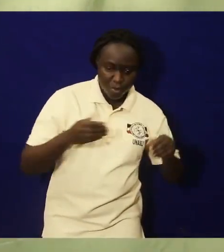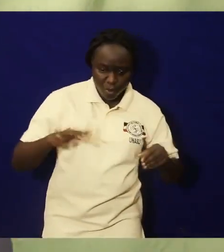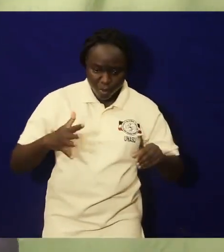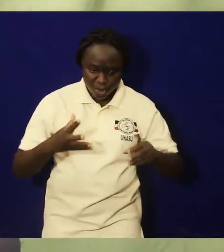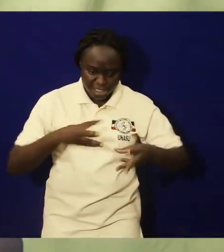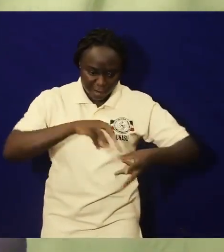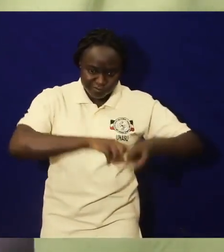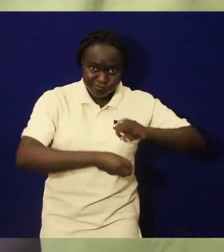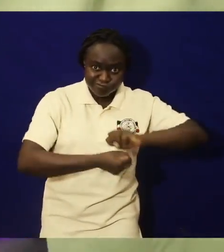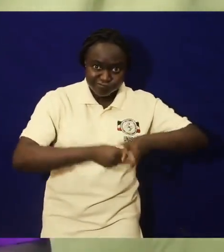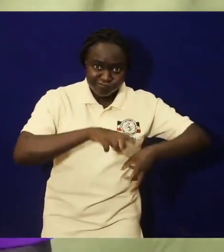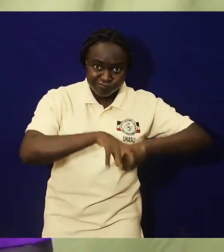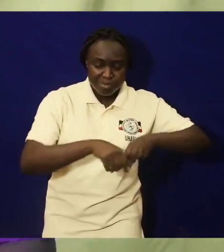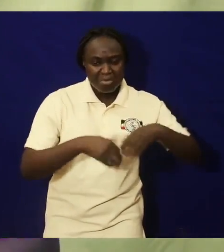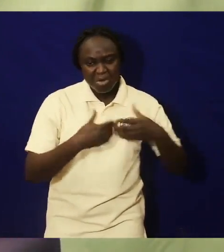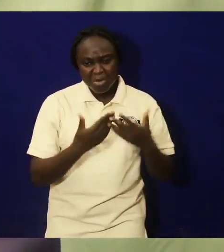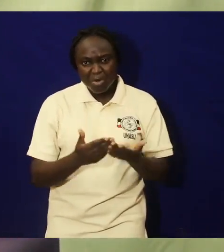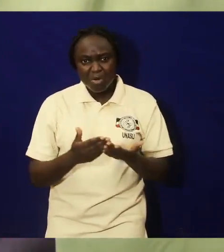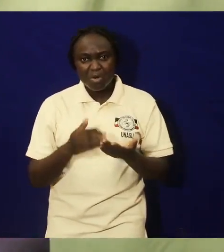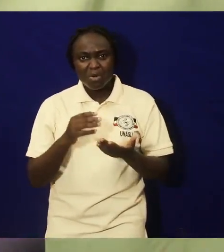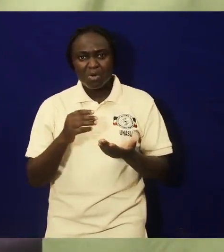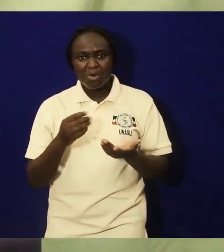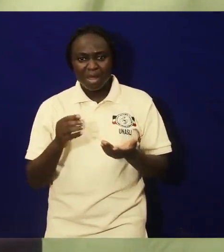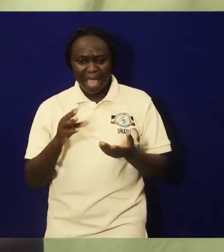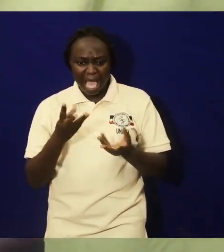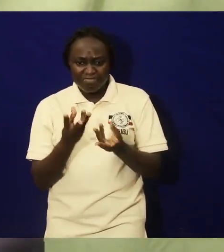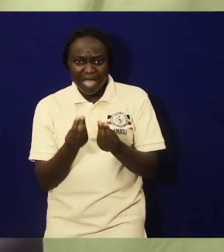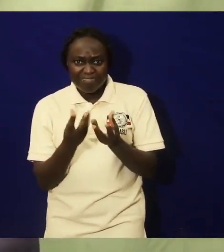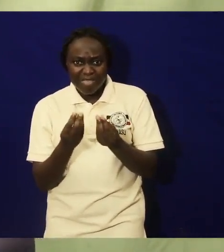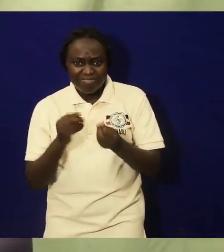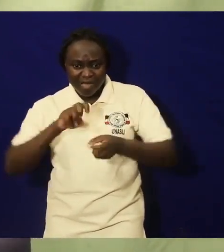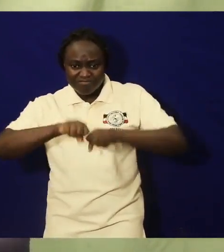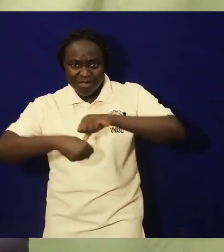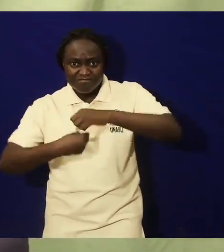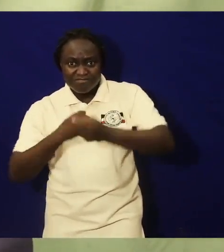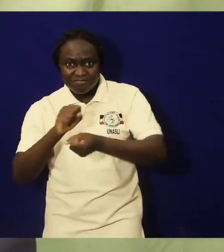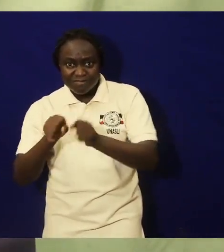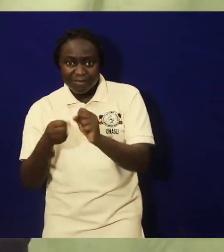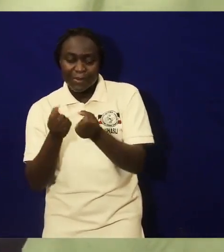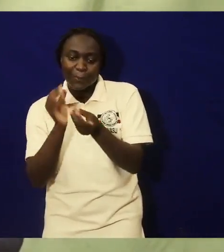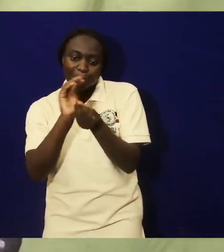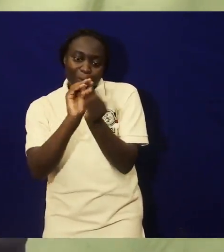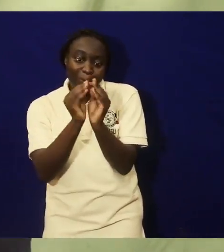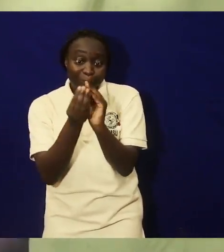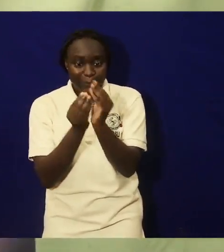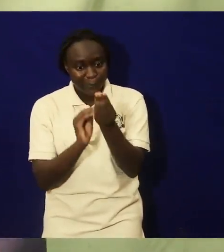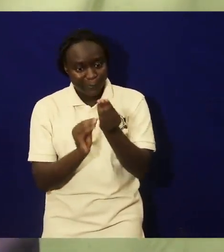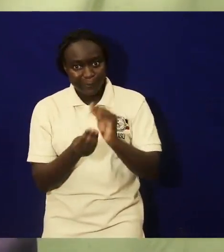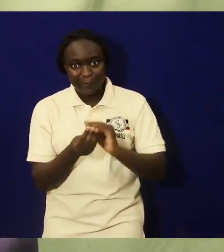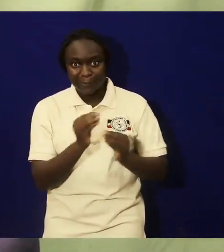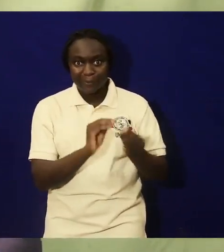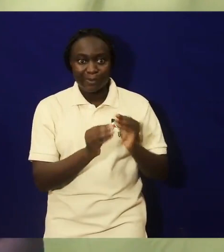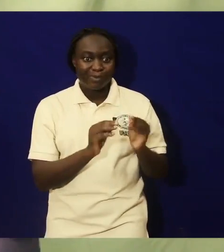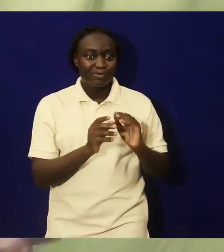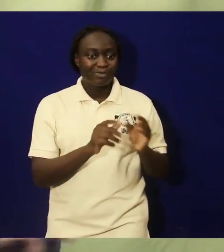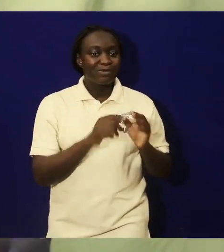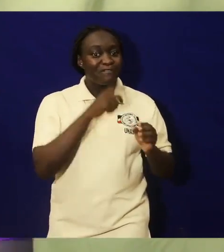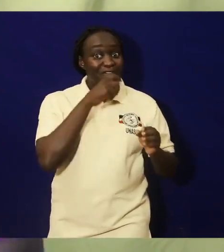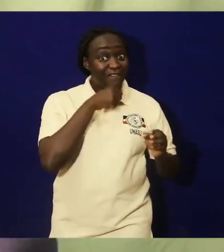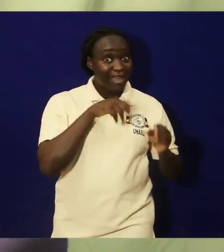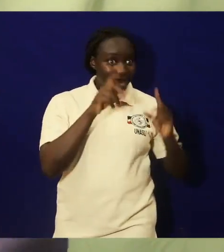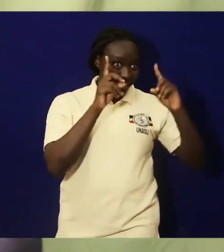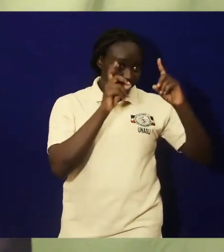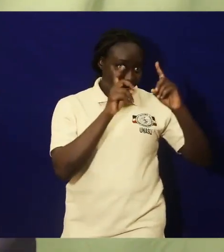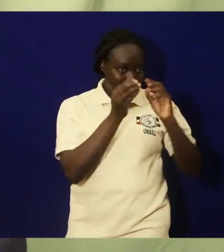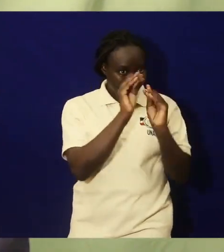or some clay, mold it to make the people whom you